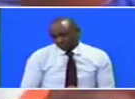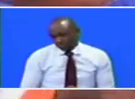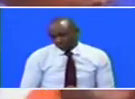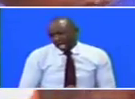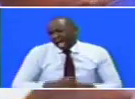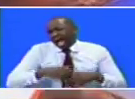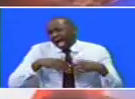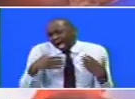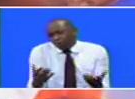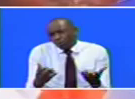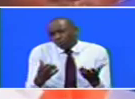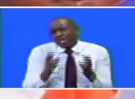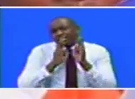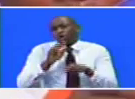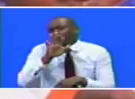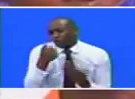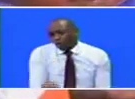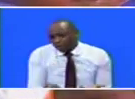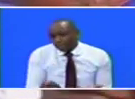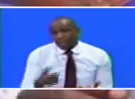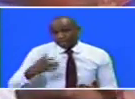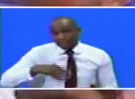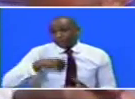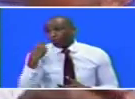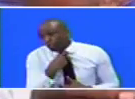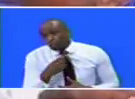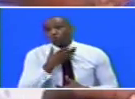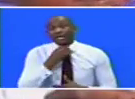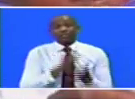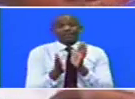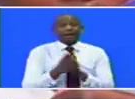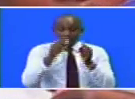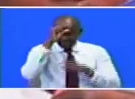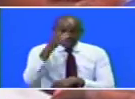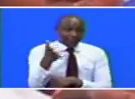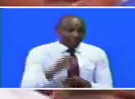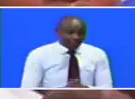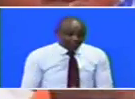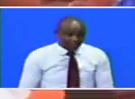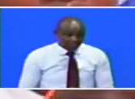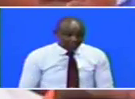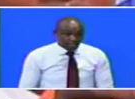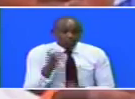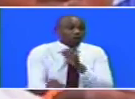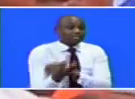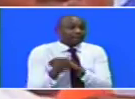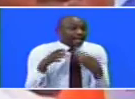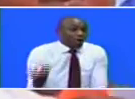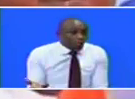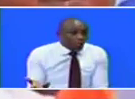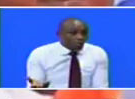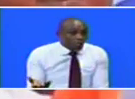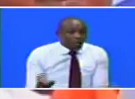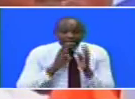how the result of those who are seeking to be governors, how do you explain how